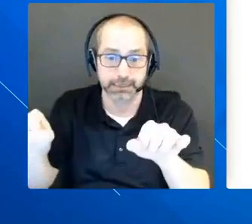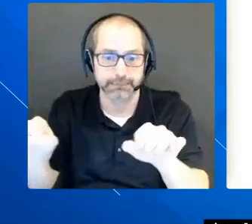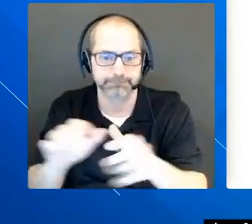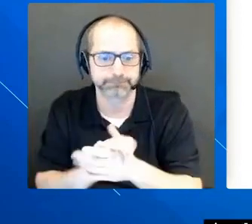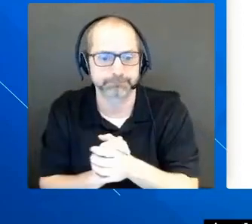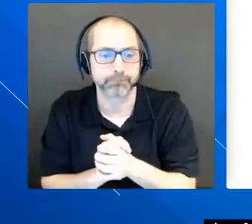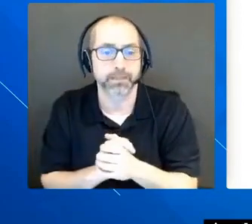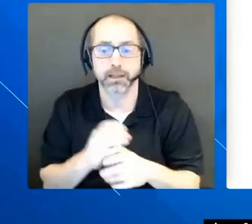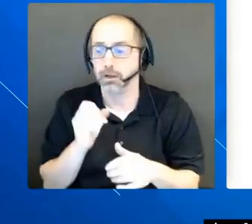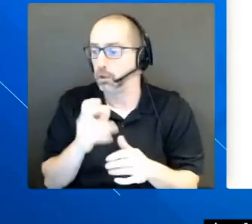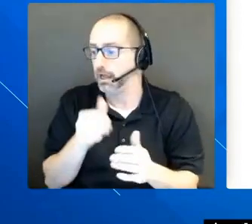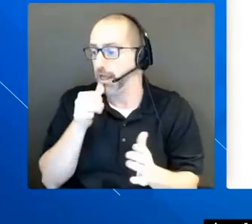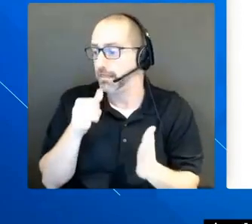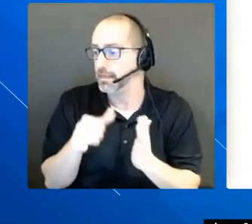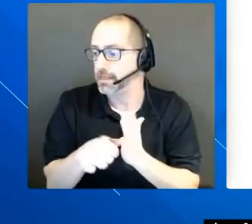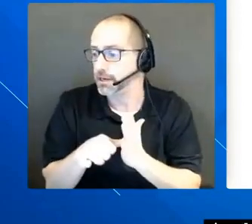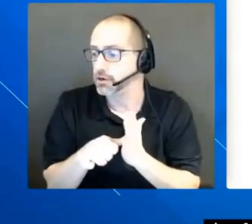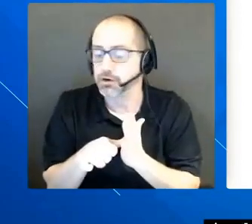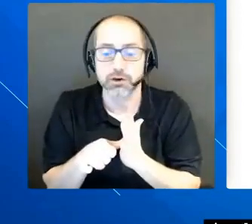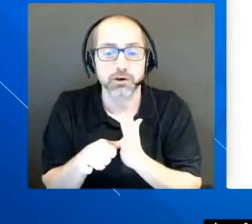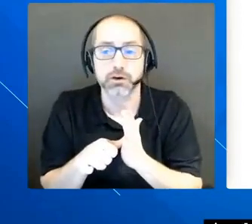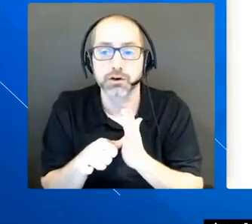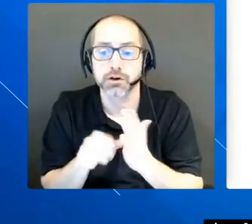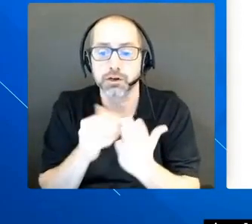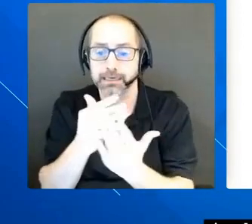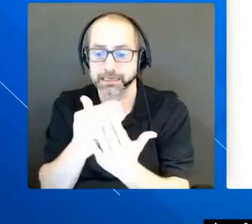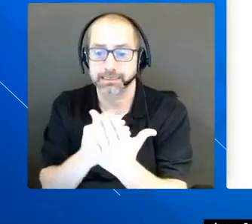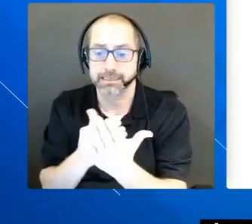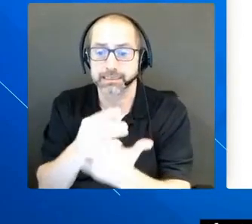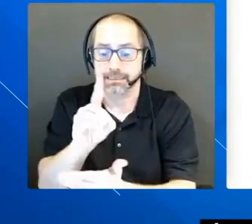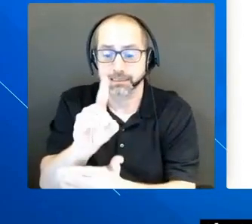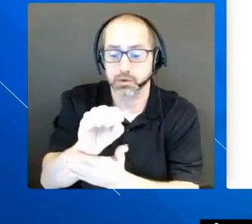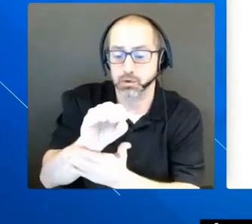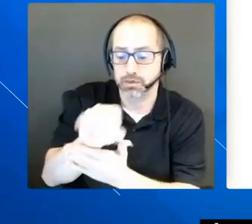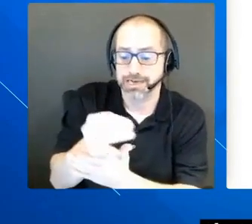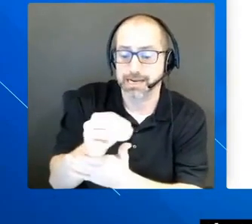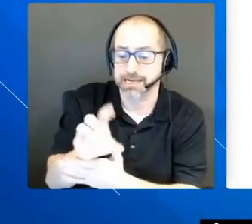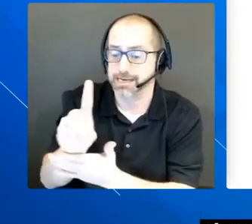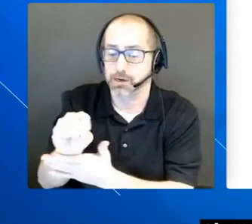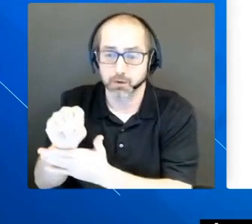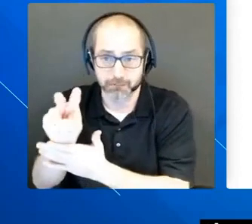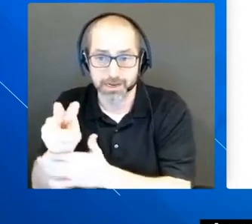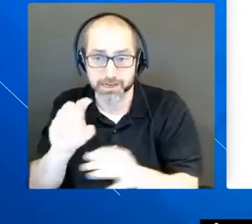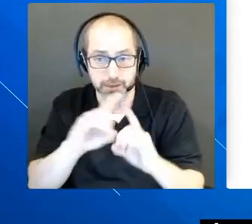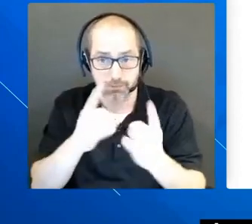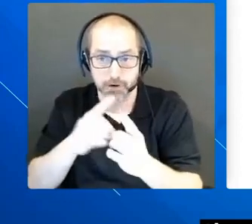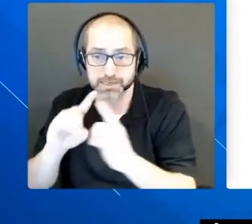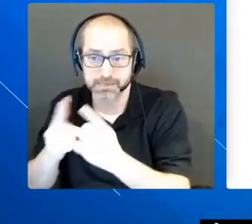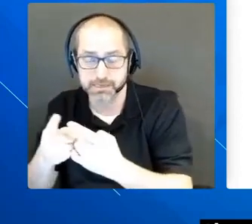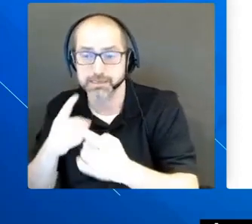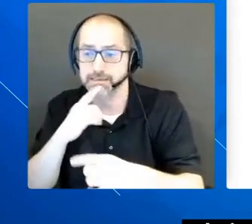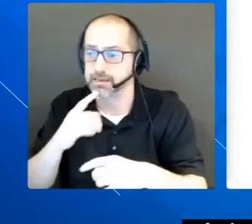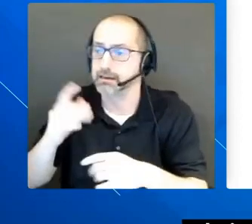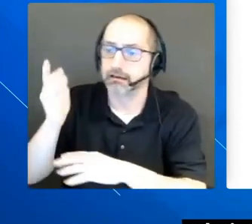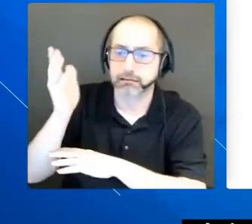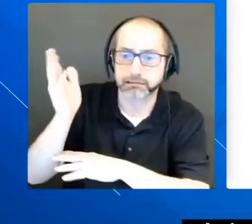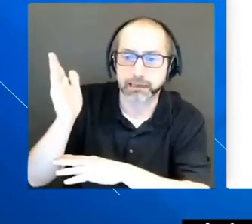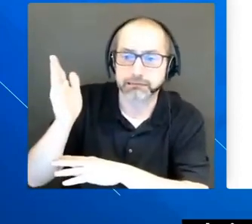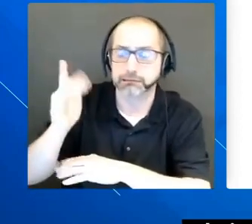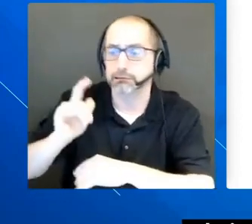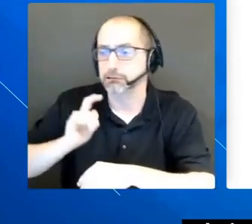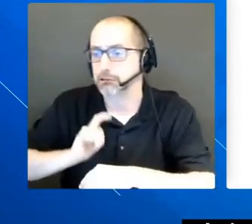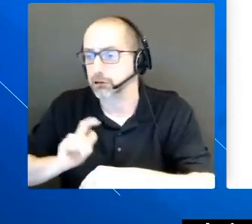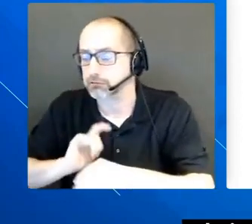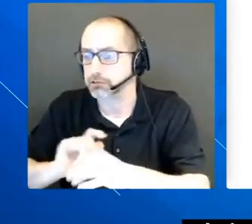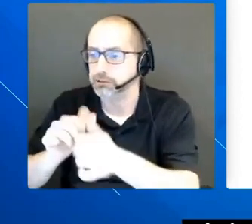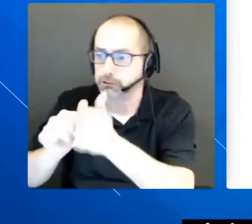And to quote the letter, the DOJ and DOE call out that there are, quote, lectures, conferences, sporting events, admissions, graduation